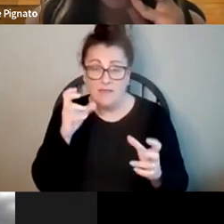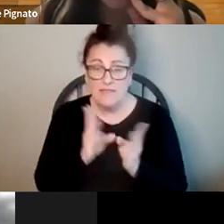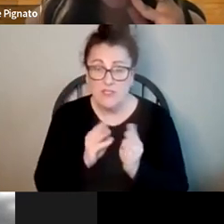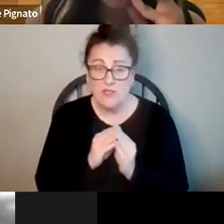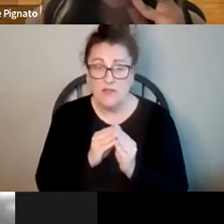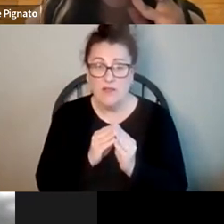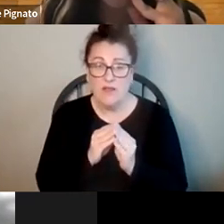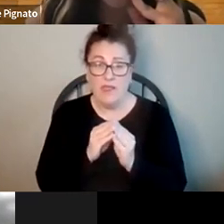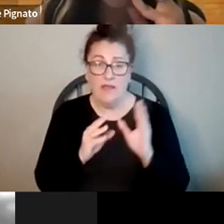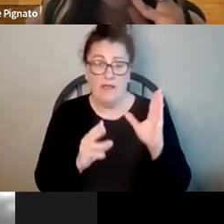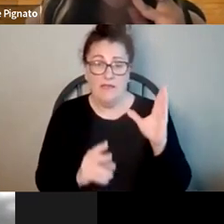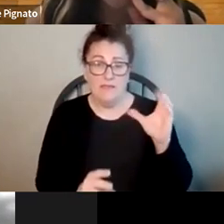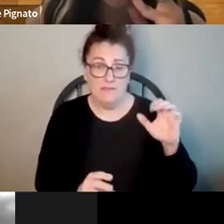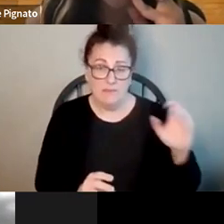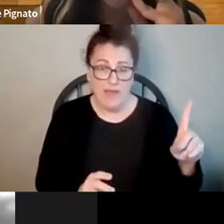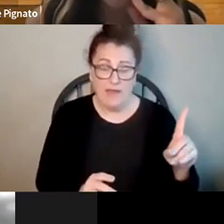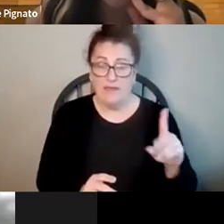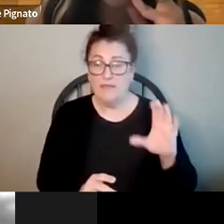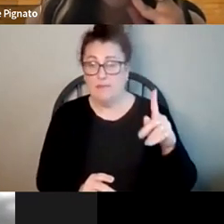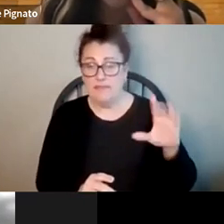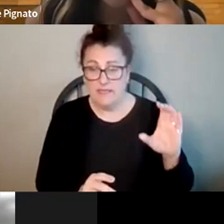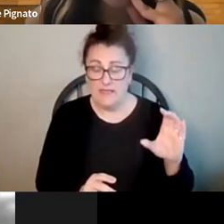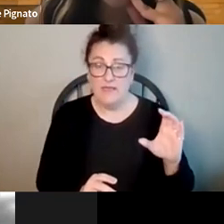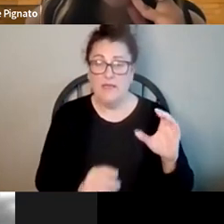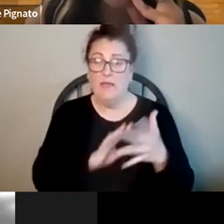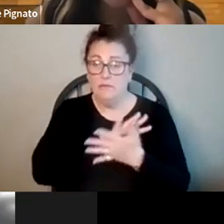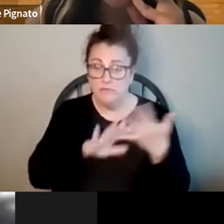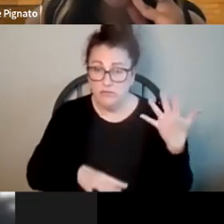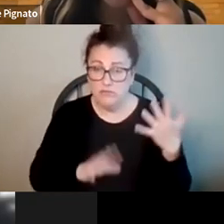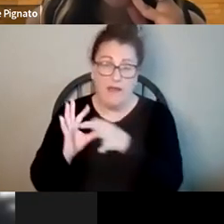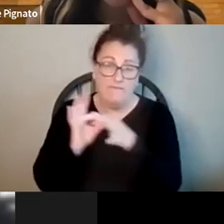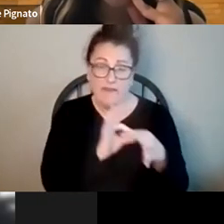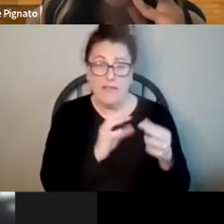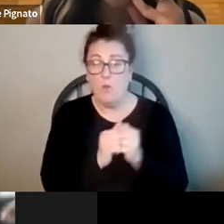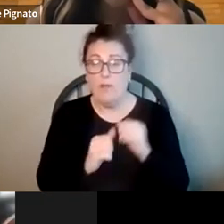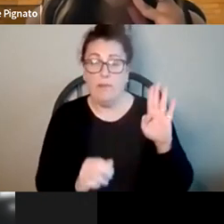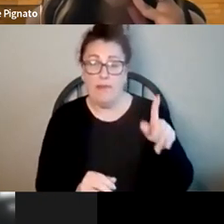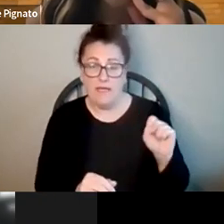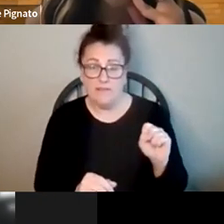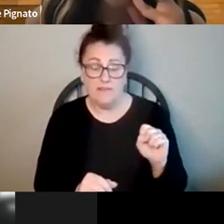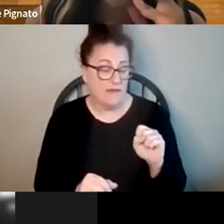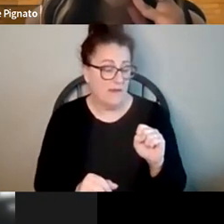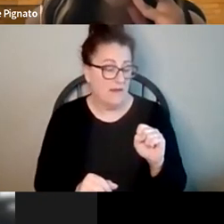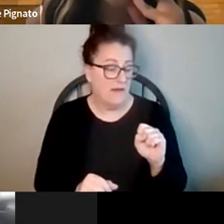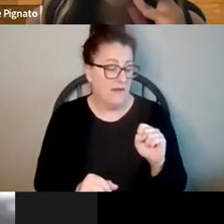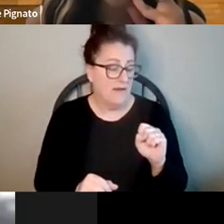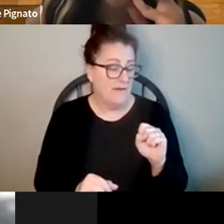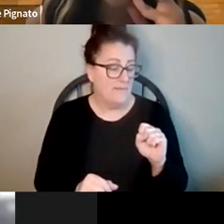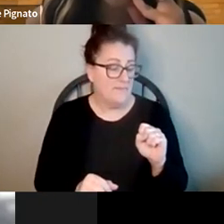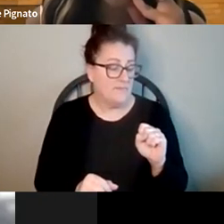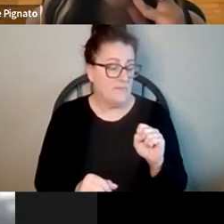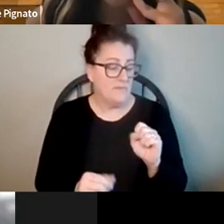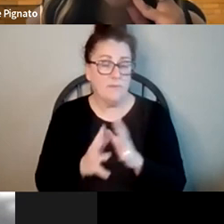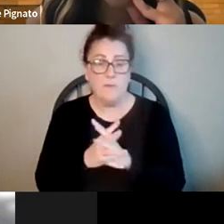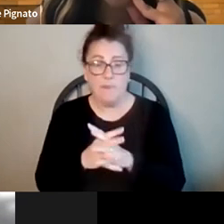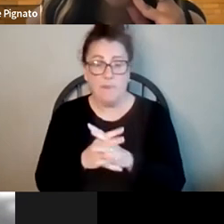with SPEDPAC, we had one, CPC, and all these other organizations that are BPS affiliated having one. So I think if we were hearing that, oh, 50 people have